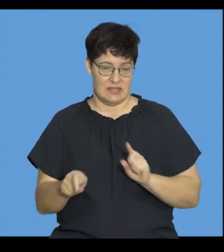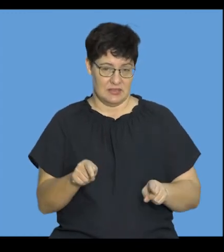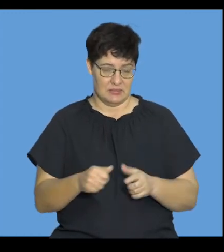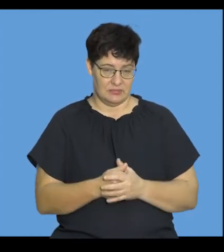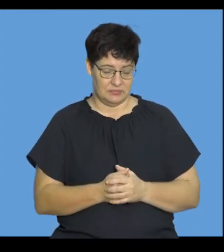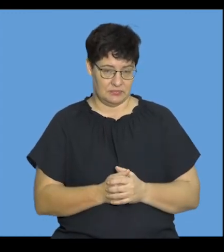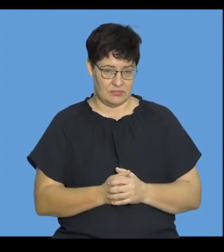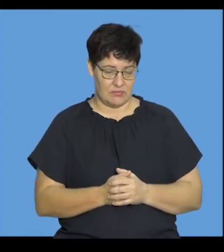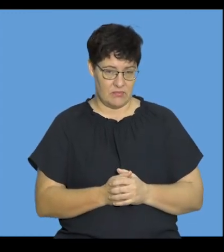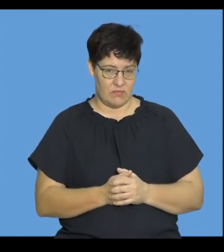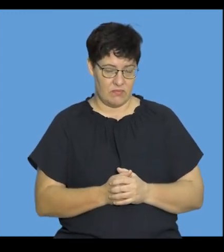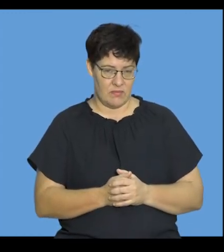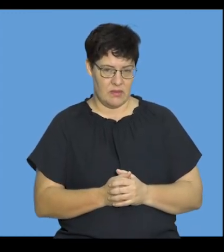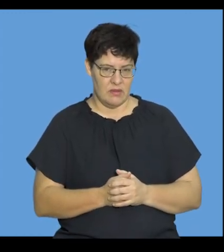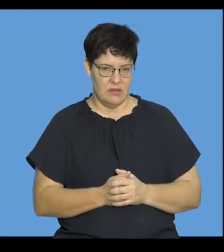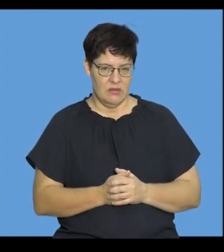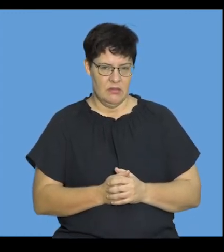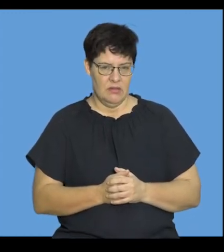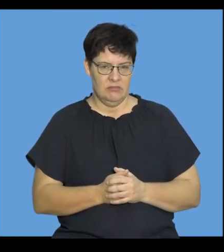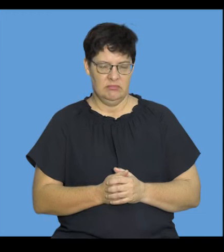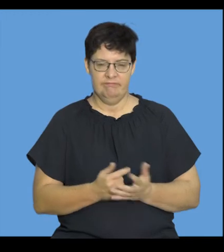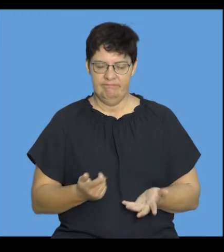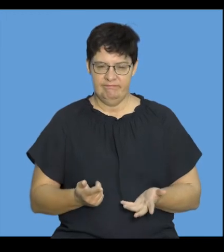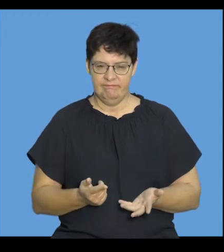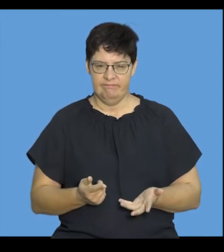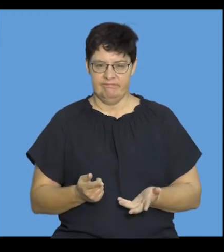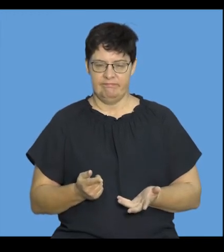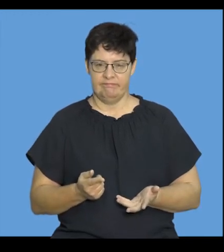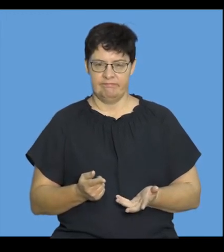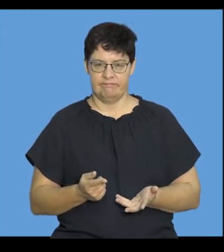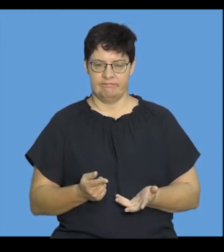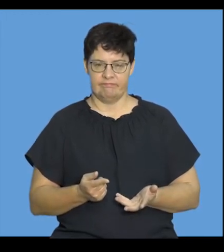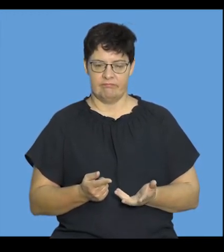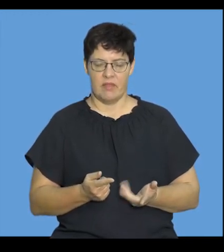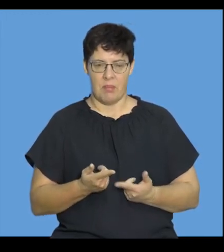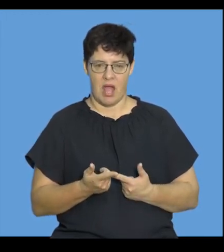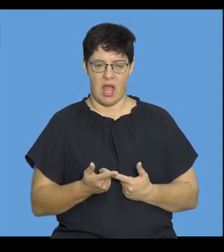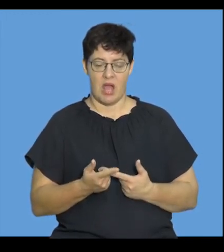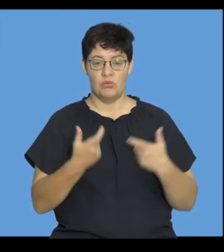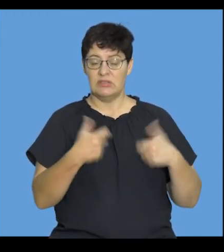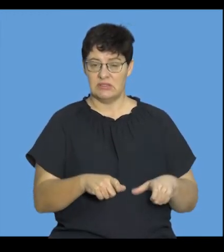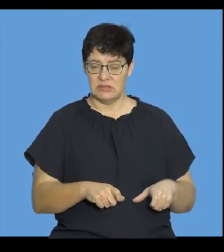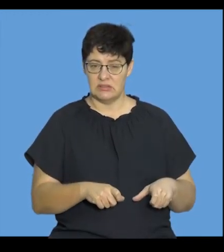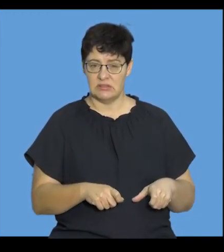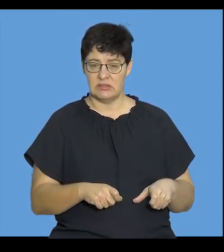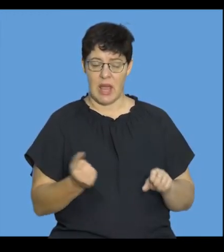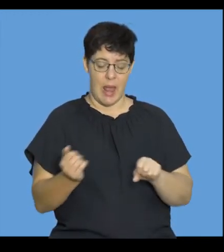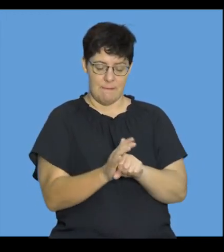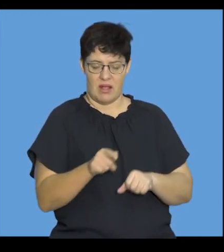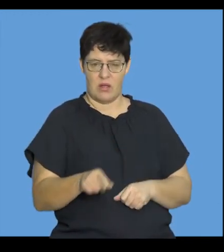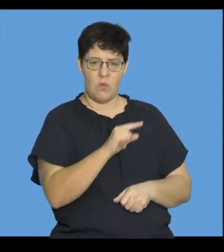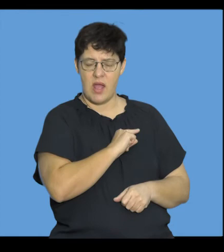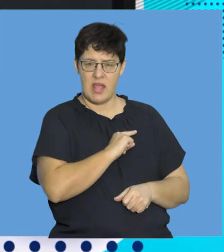question arises, why does the credit sale impact on my receipts? And the answer is